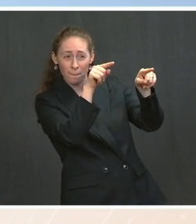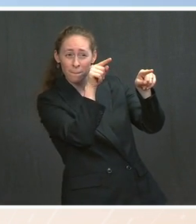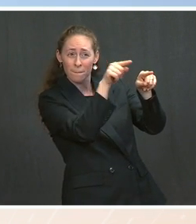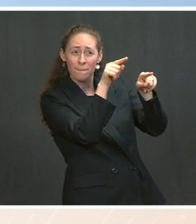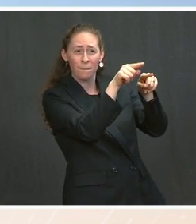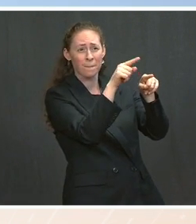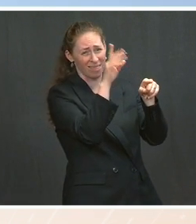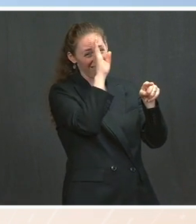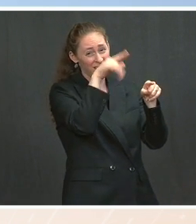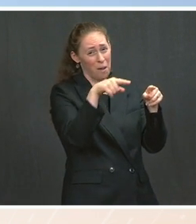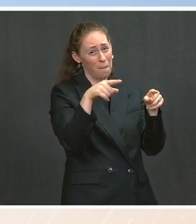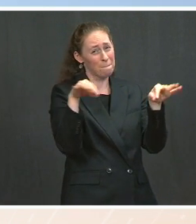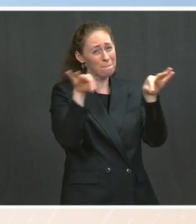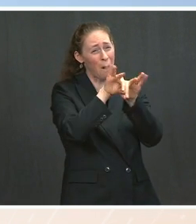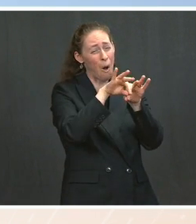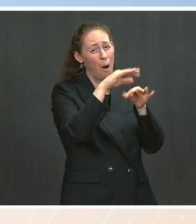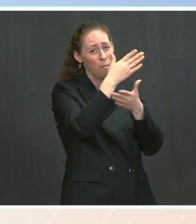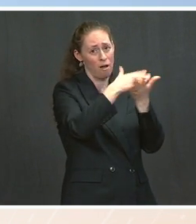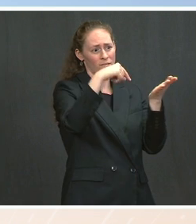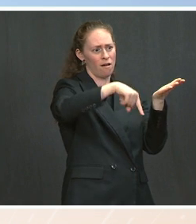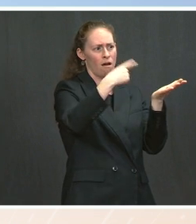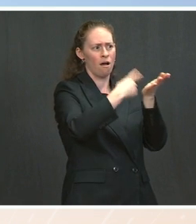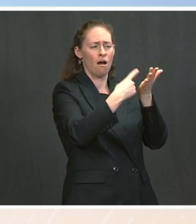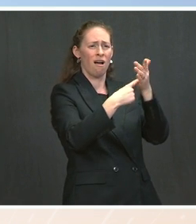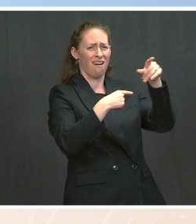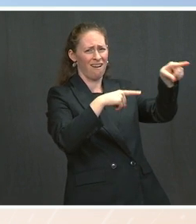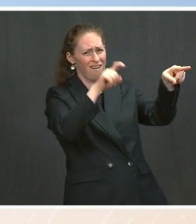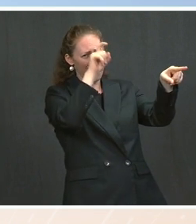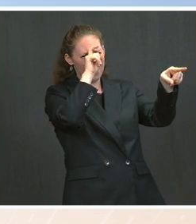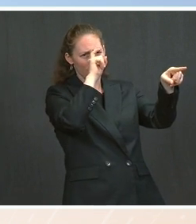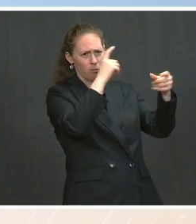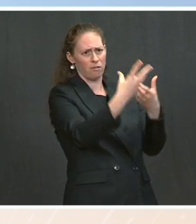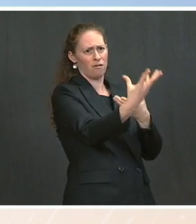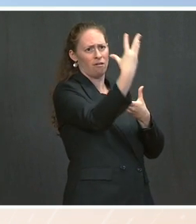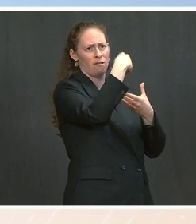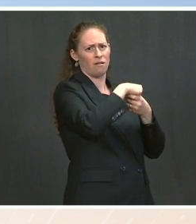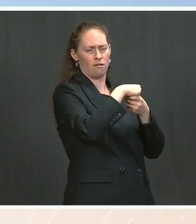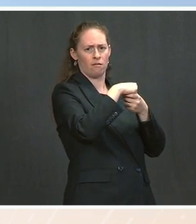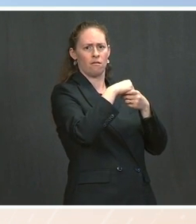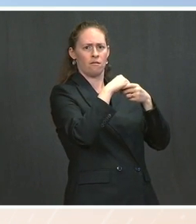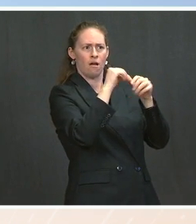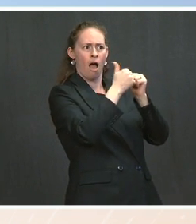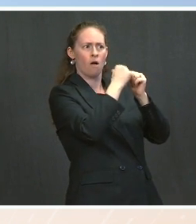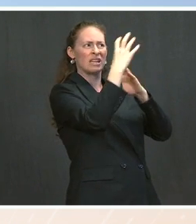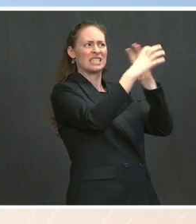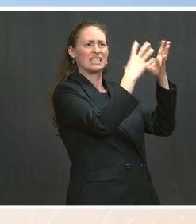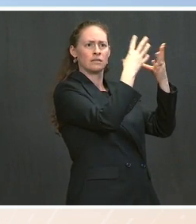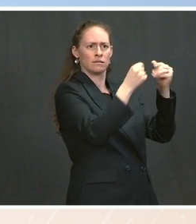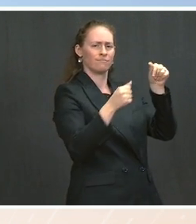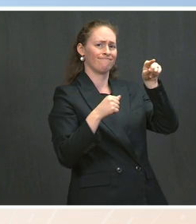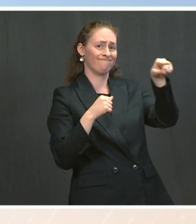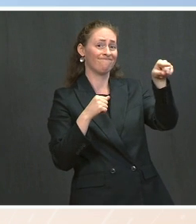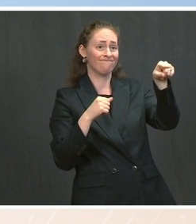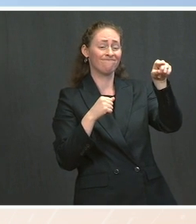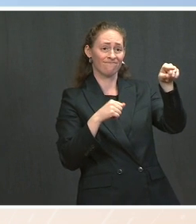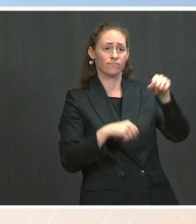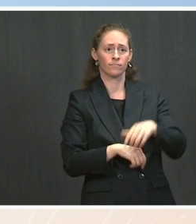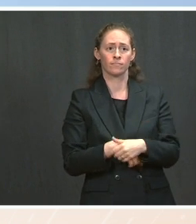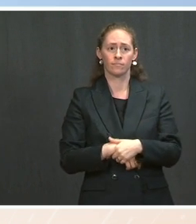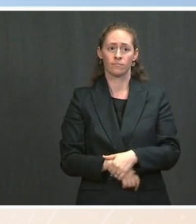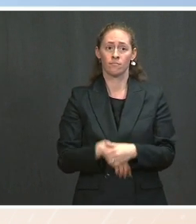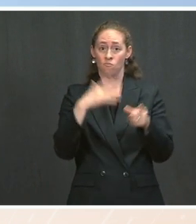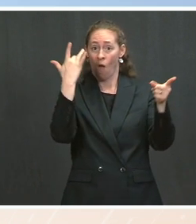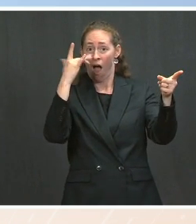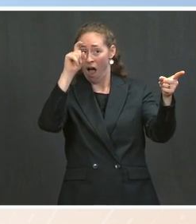that discussion and a key part of bringing an end to the conflict, given their important relationships with Hamas. And I know, because we are just trying to understand all